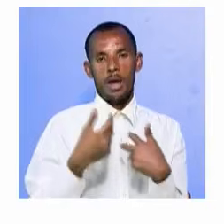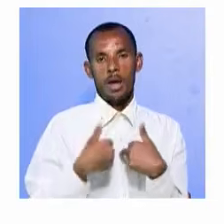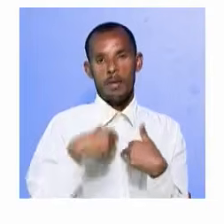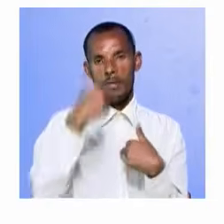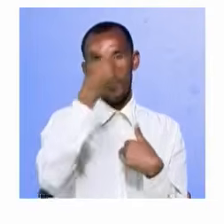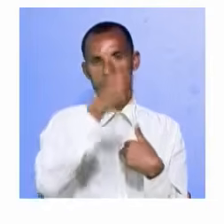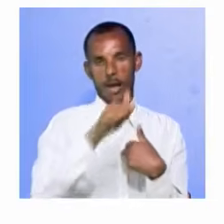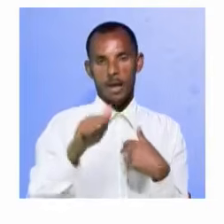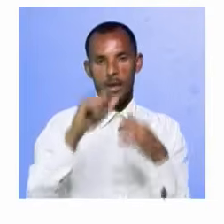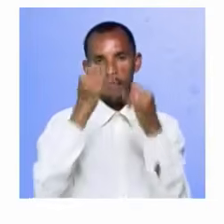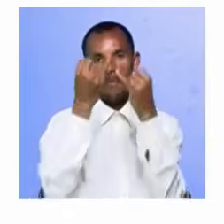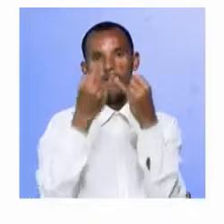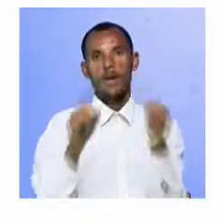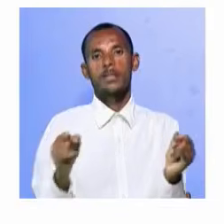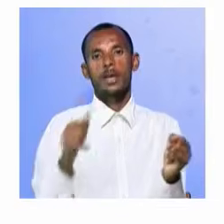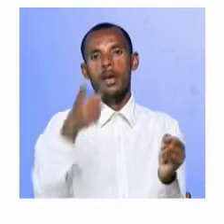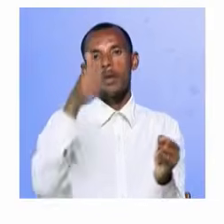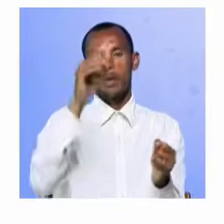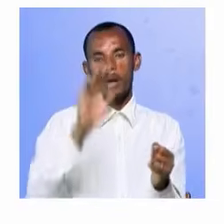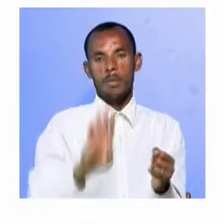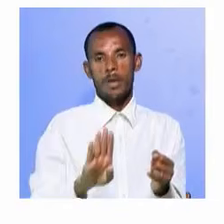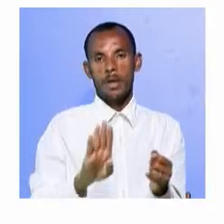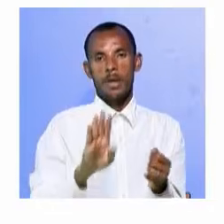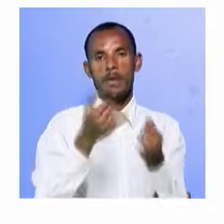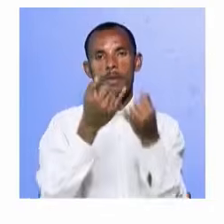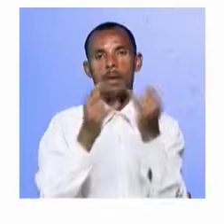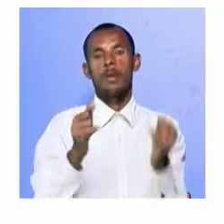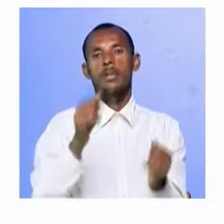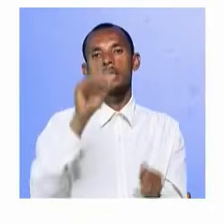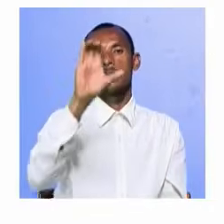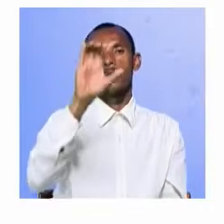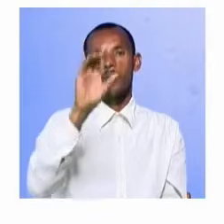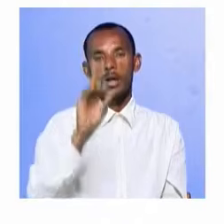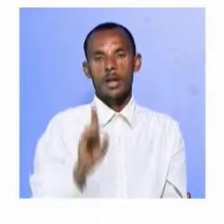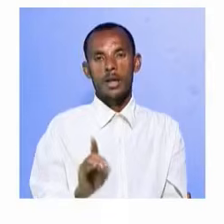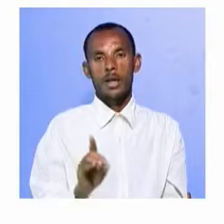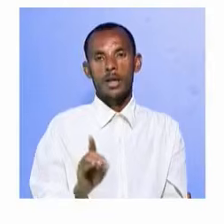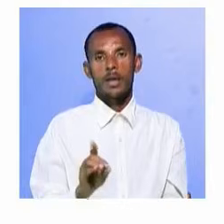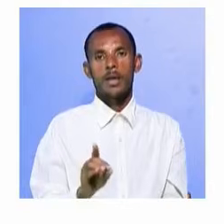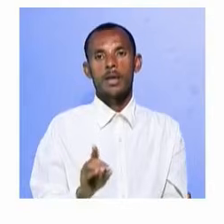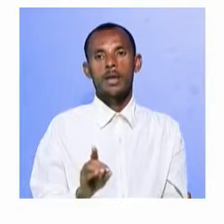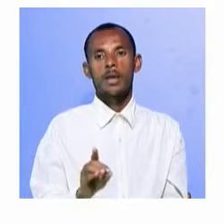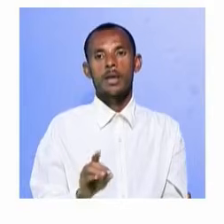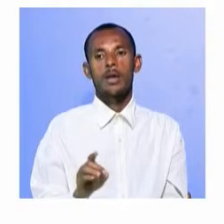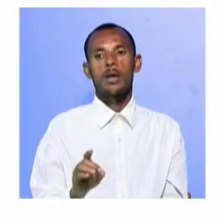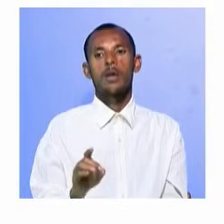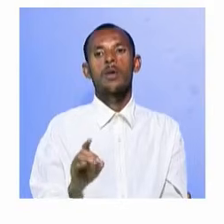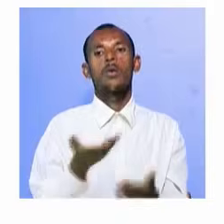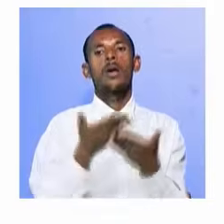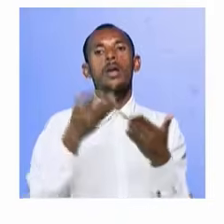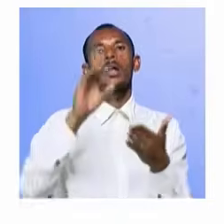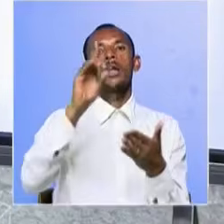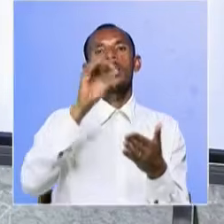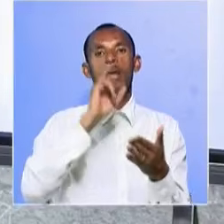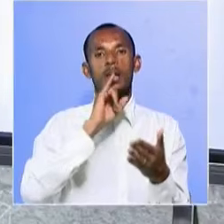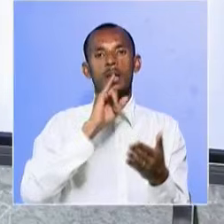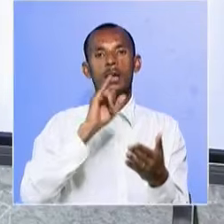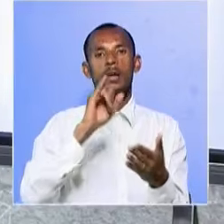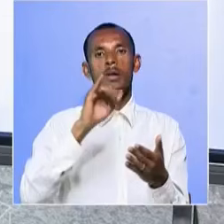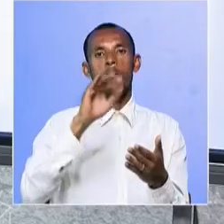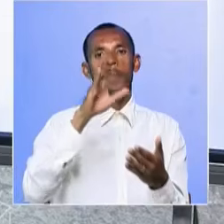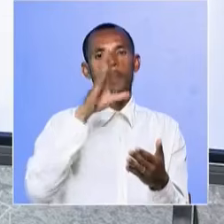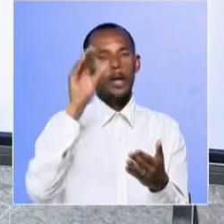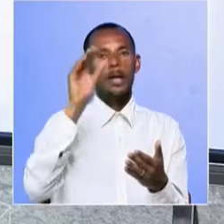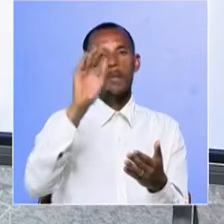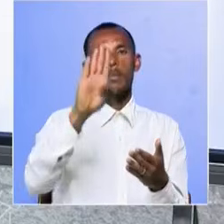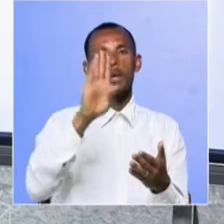any fractions A over B divided by C over D, okay, where these B, D are